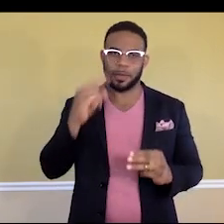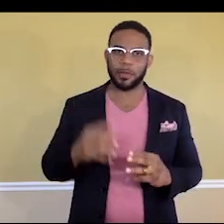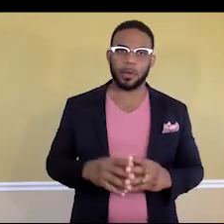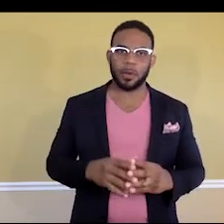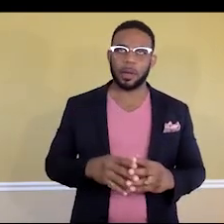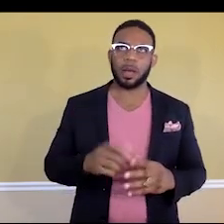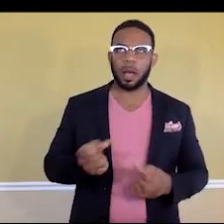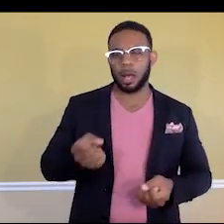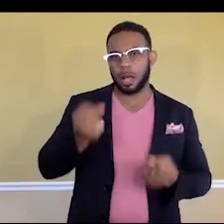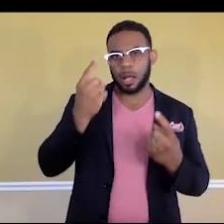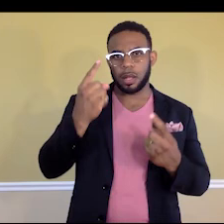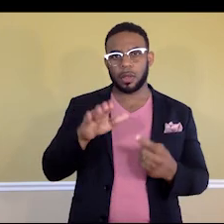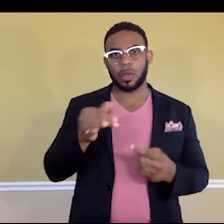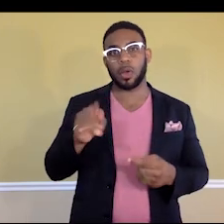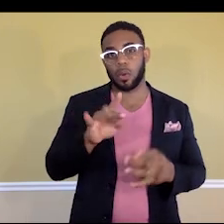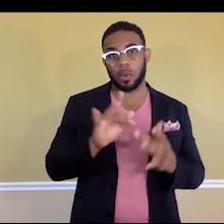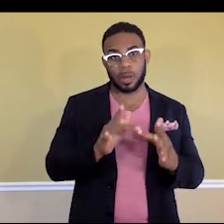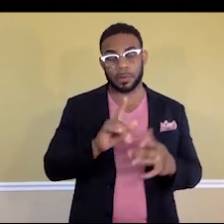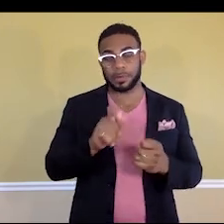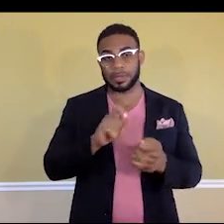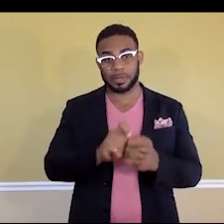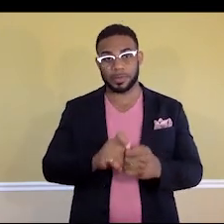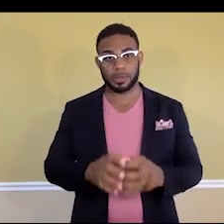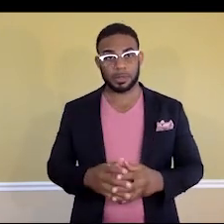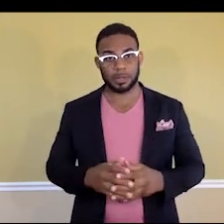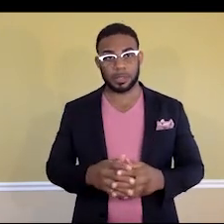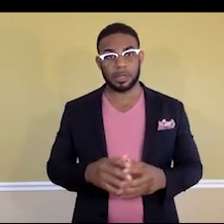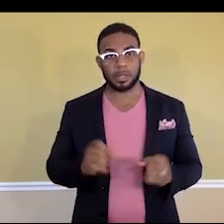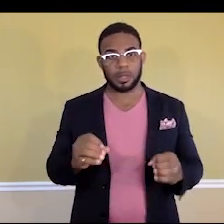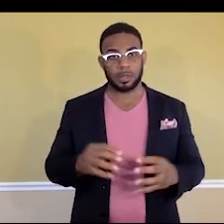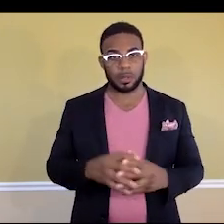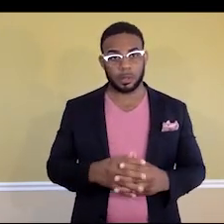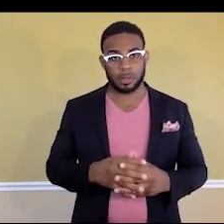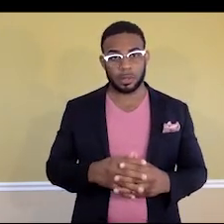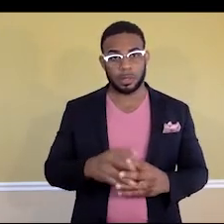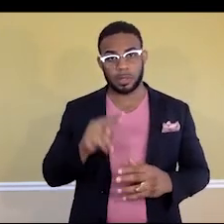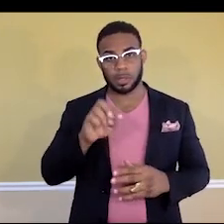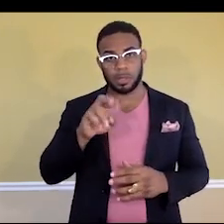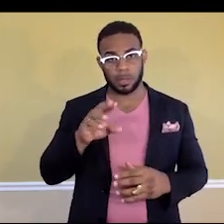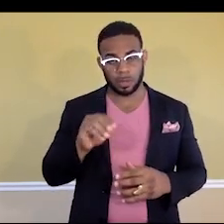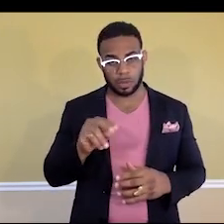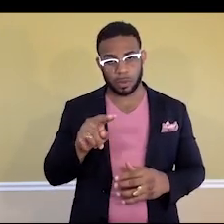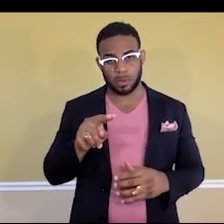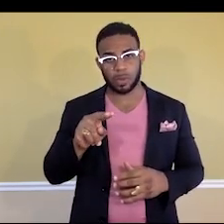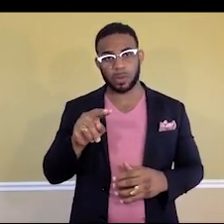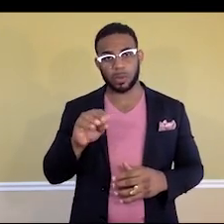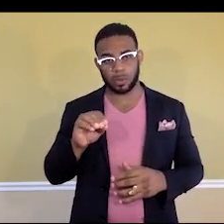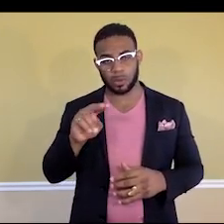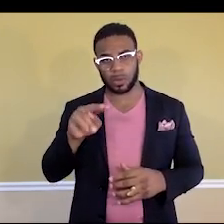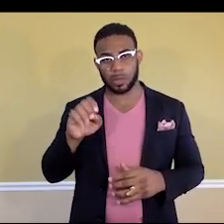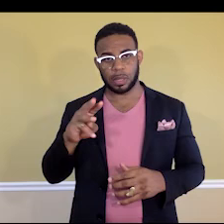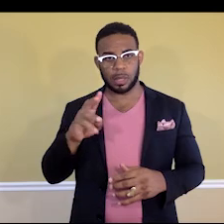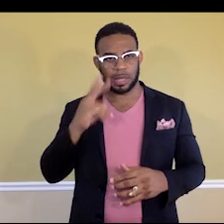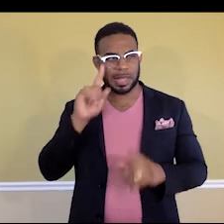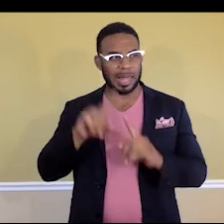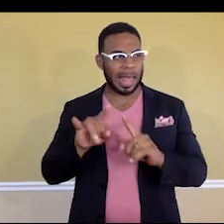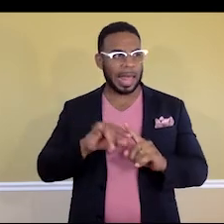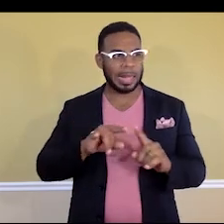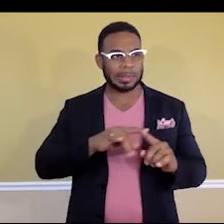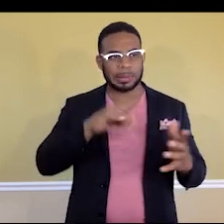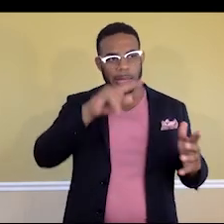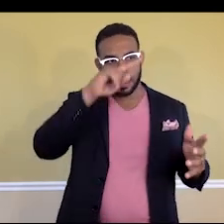for understanding a neural network specifically. So neural networks are seen as black box models,